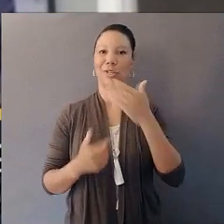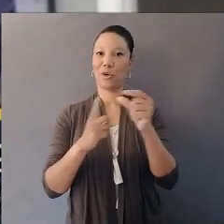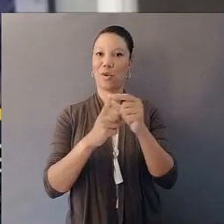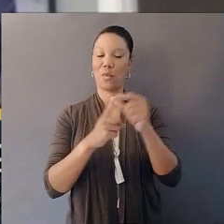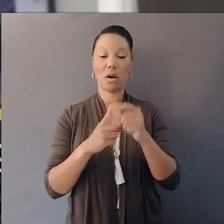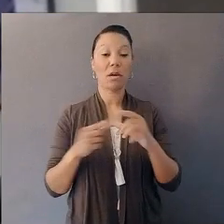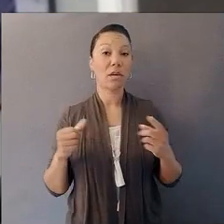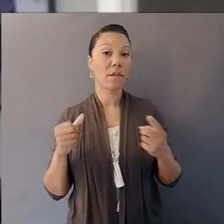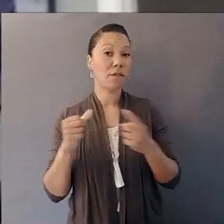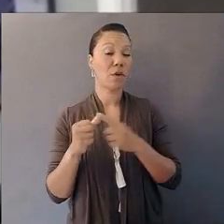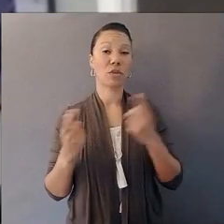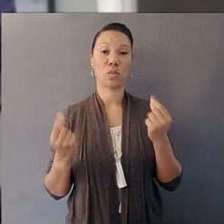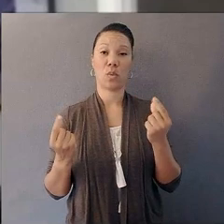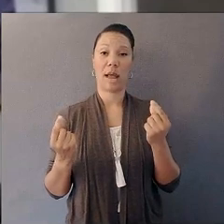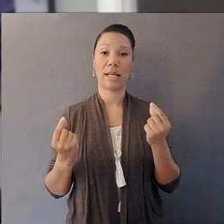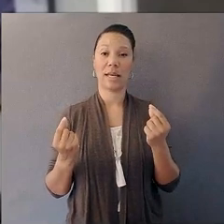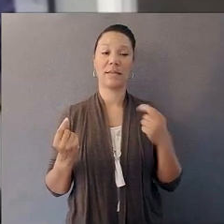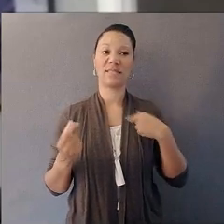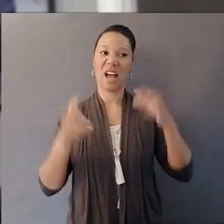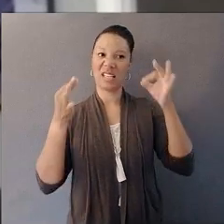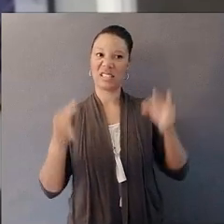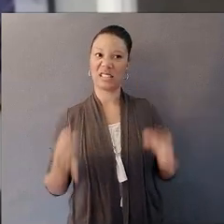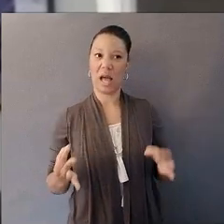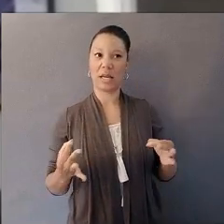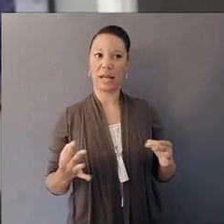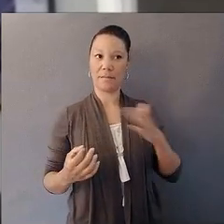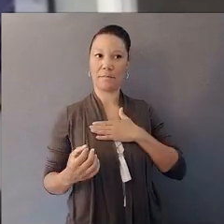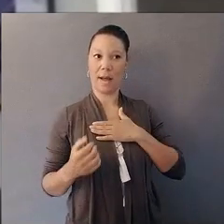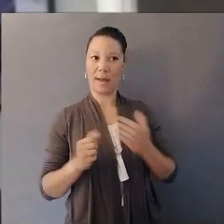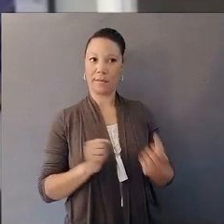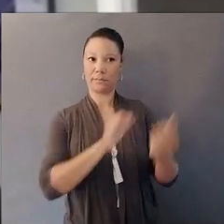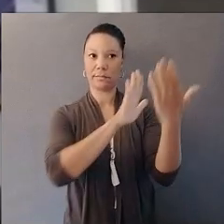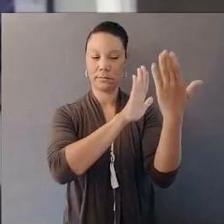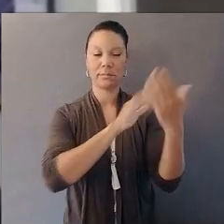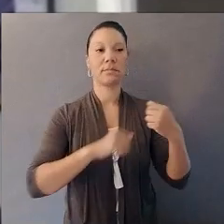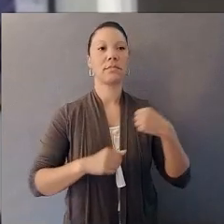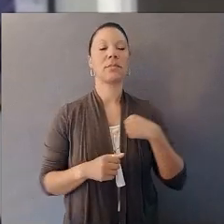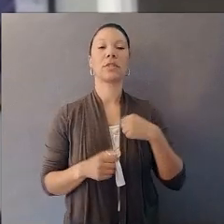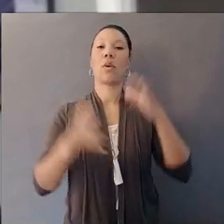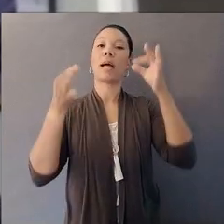thing that I did, my first thing was to decide on kind of a method, and I used an asynchronous method, meaning that I